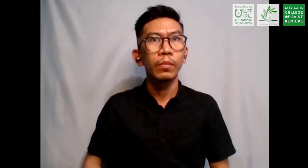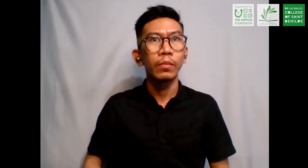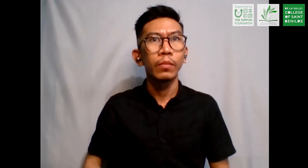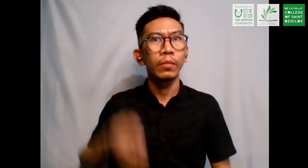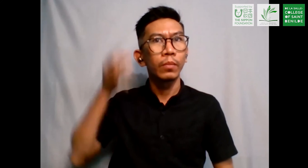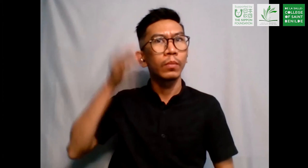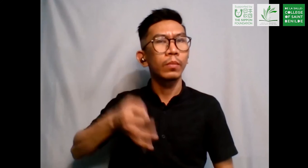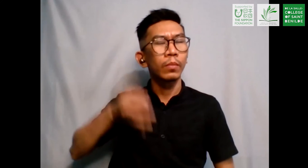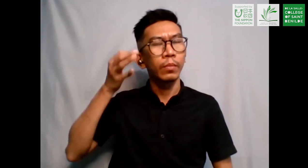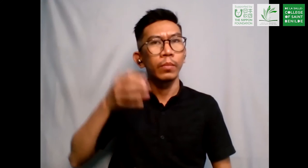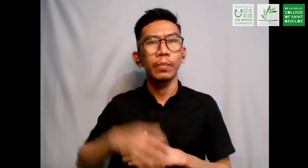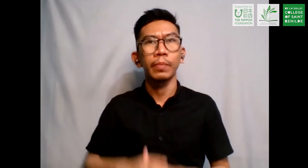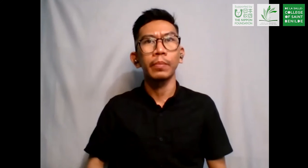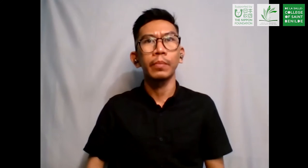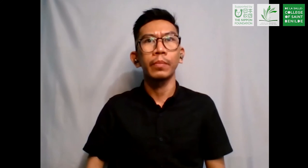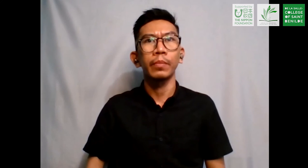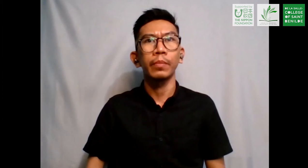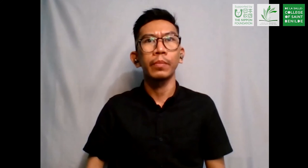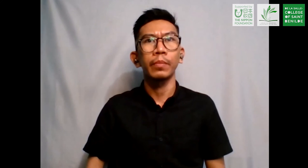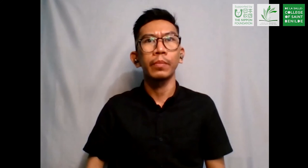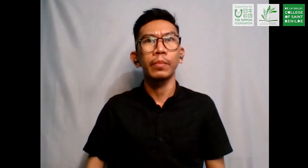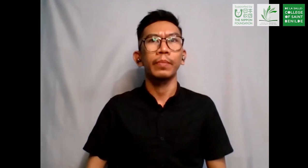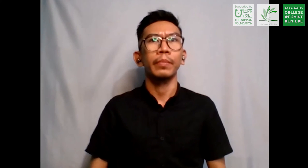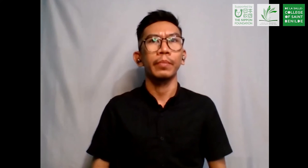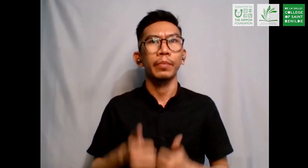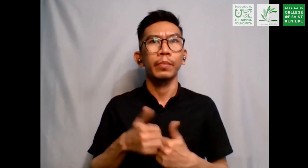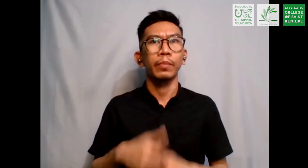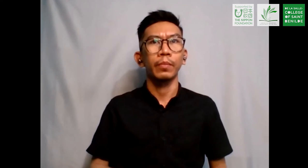Meng has a question. Mm-hmm.